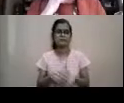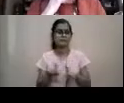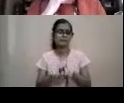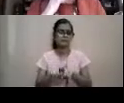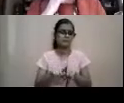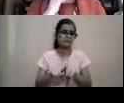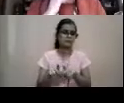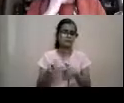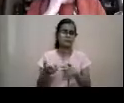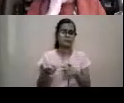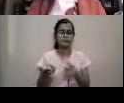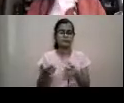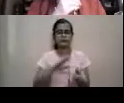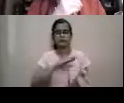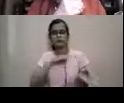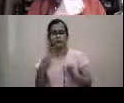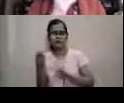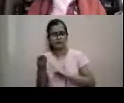most inevitable